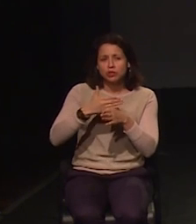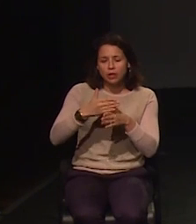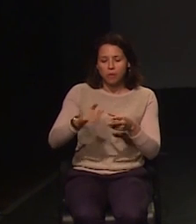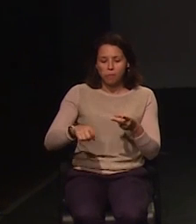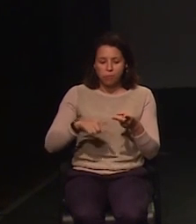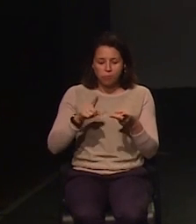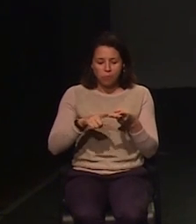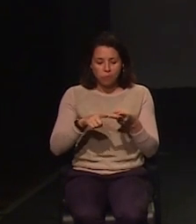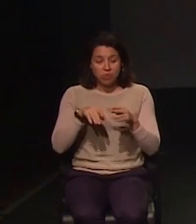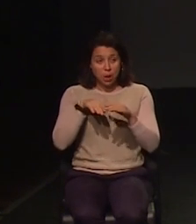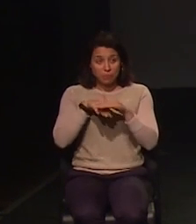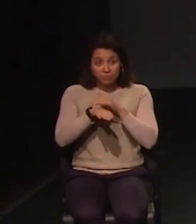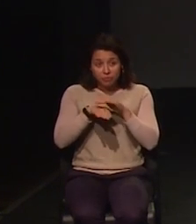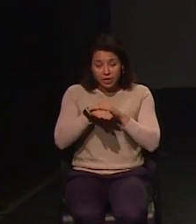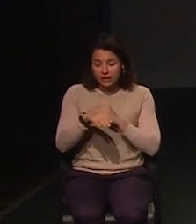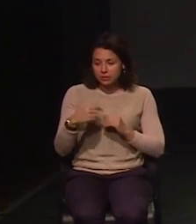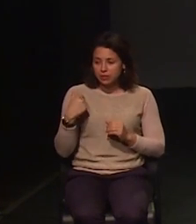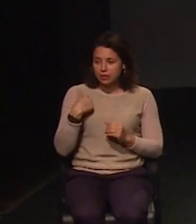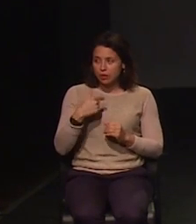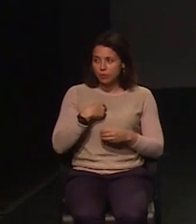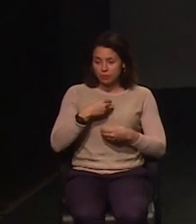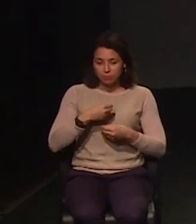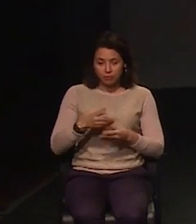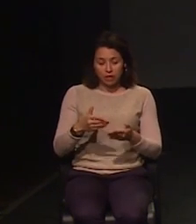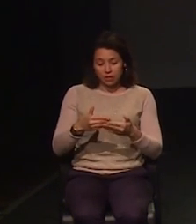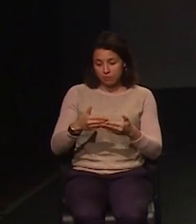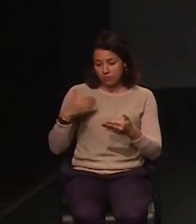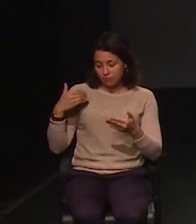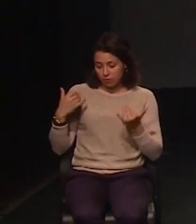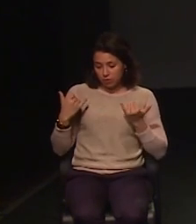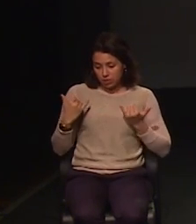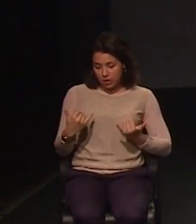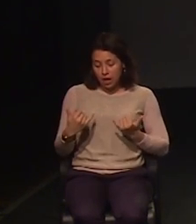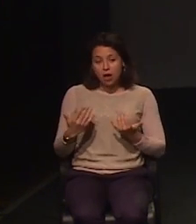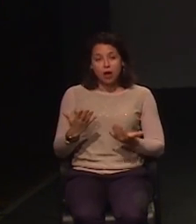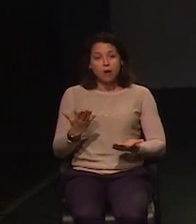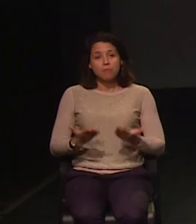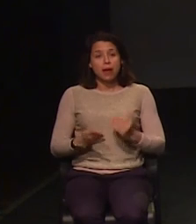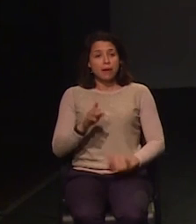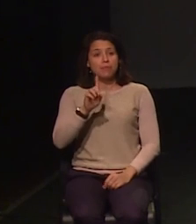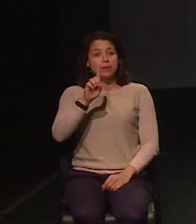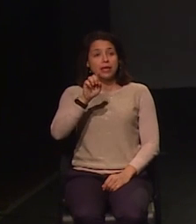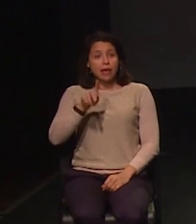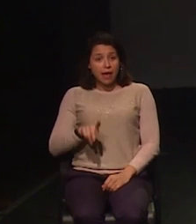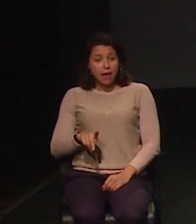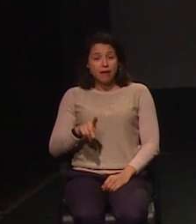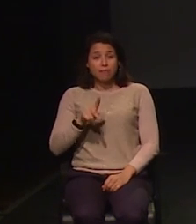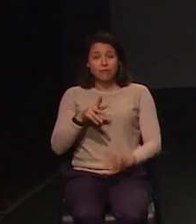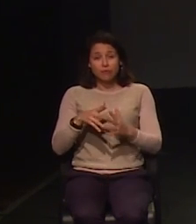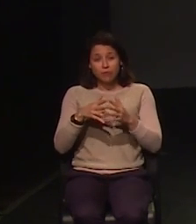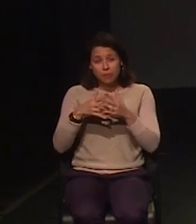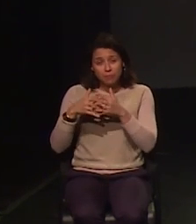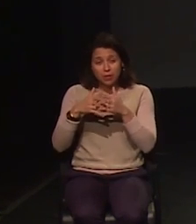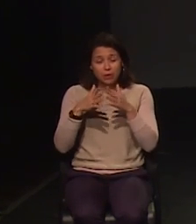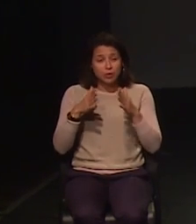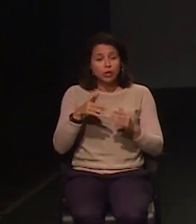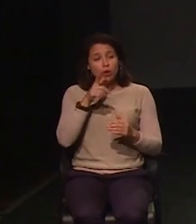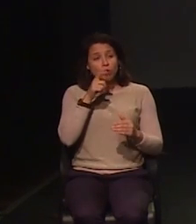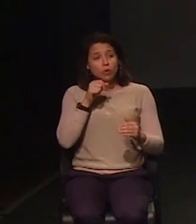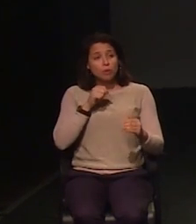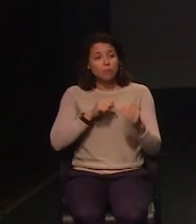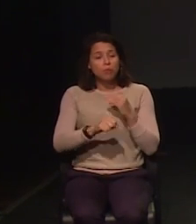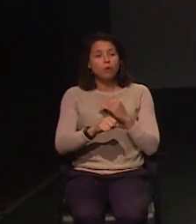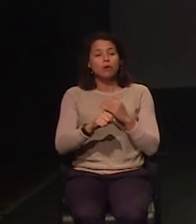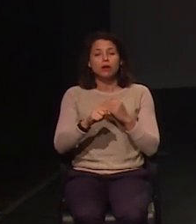now probably half of Americans who were born into the age of the